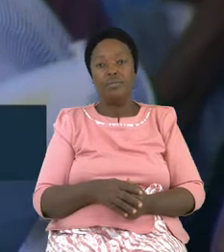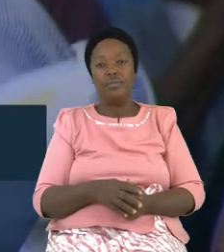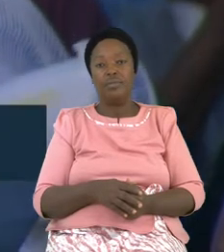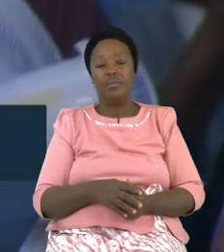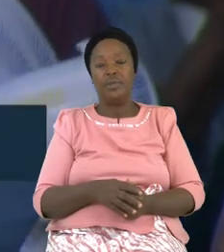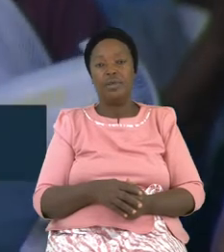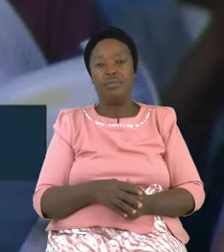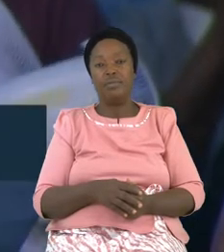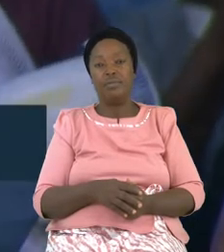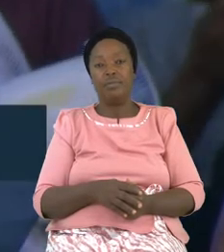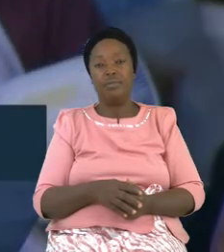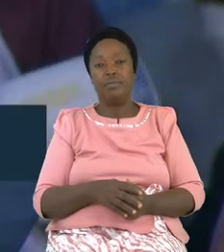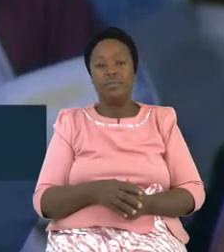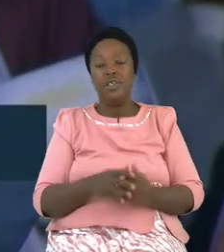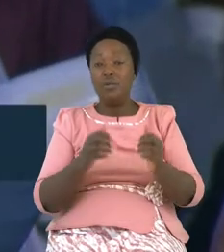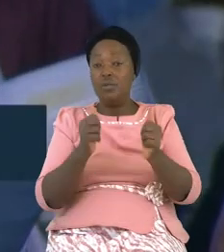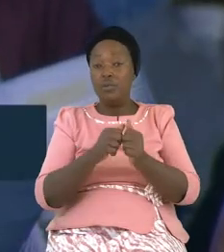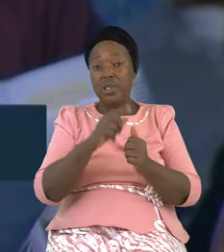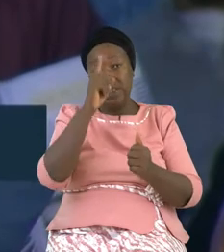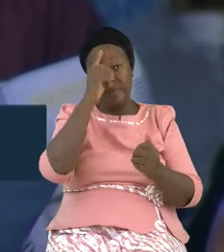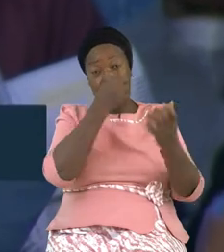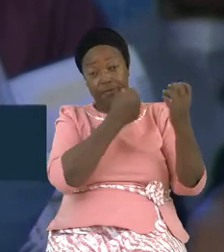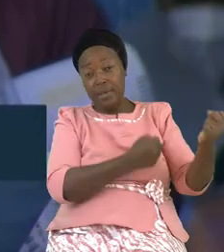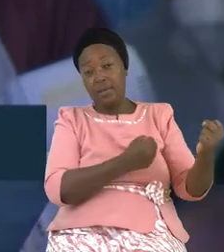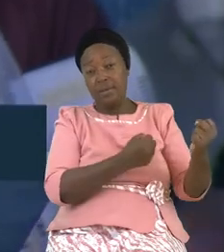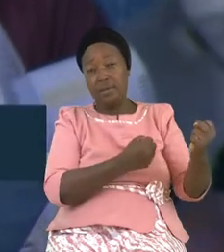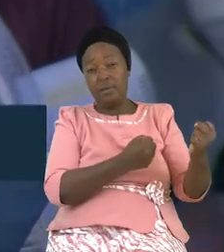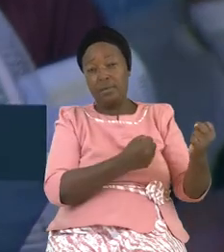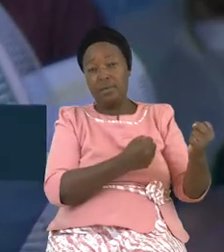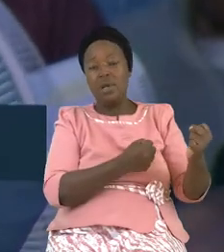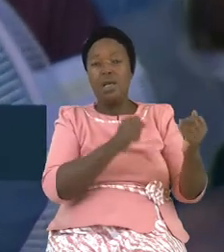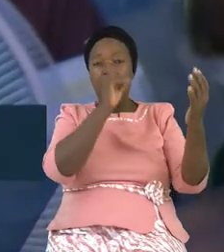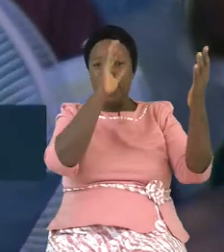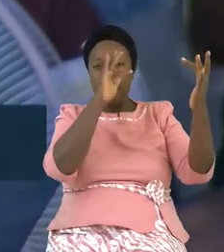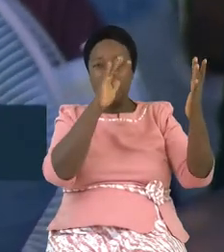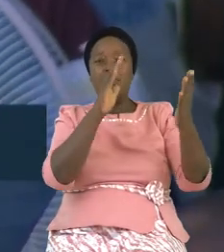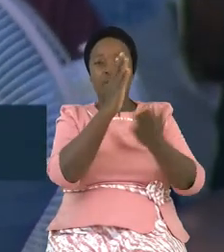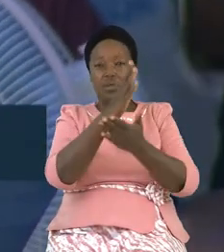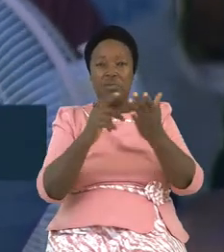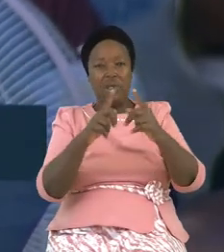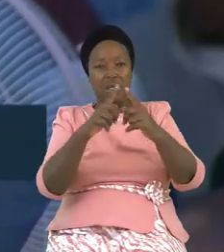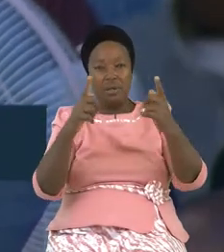Let's be in the mode of prayer, expecting something great from the Lord.